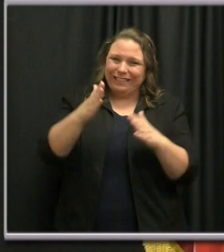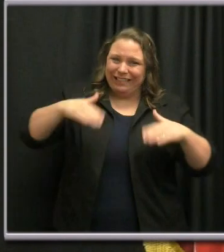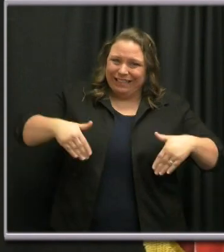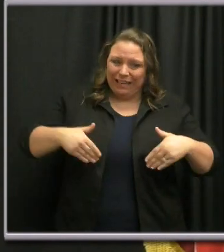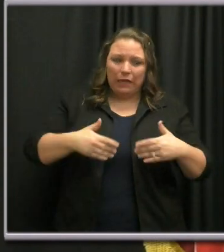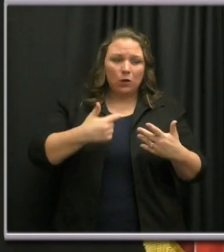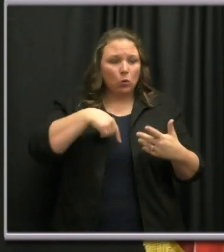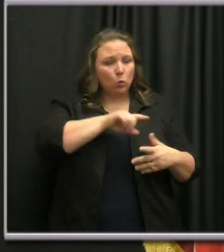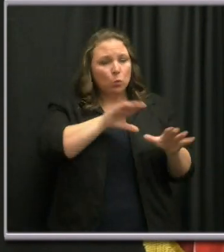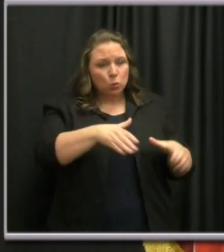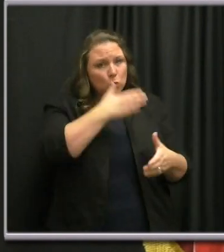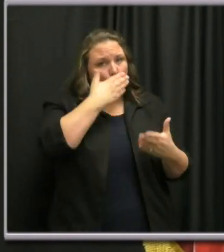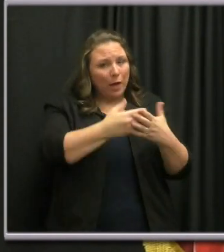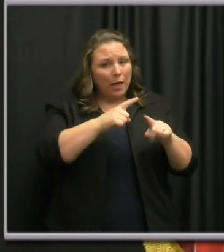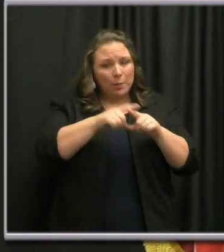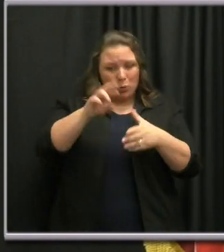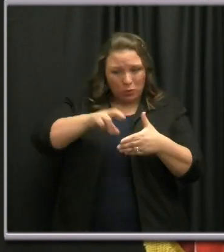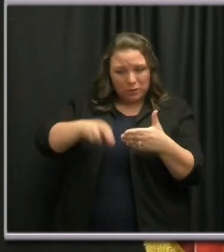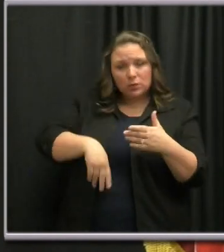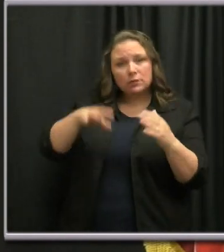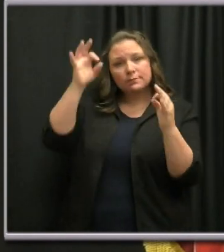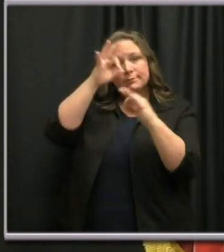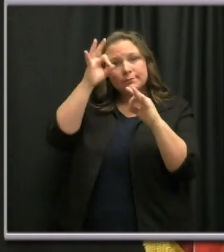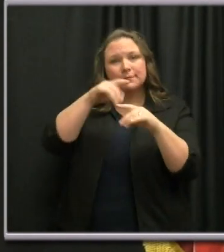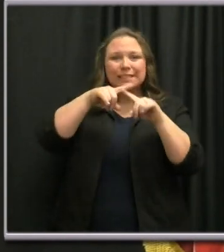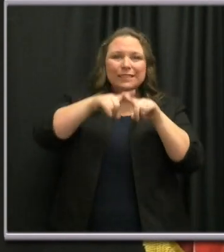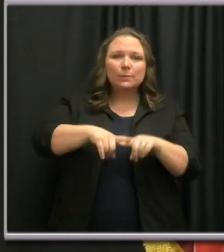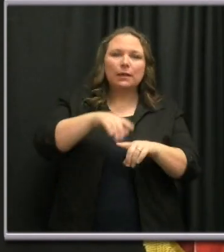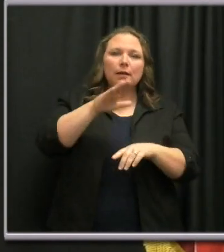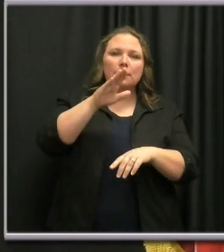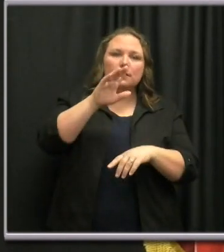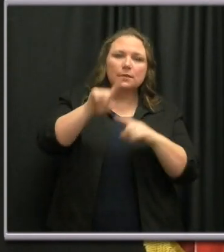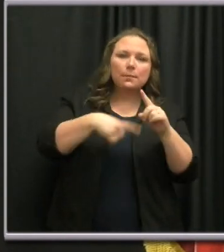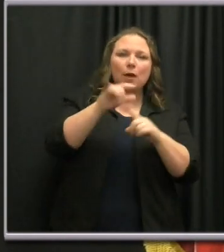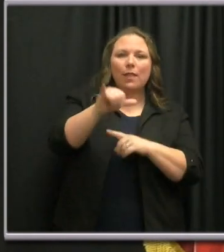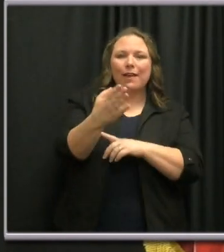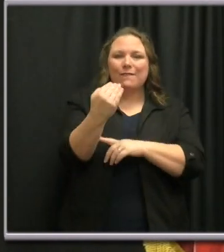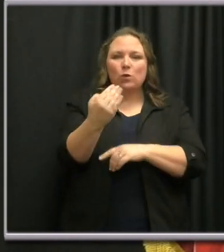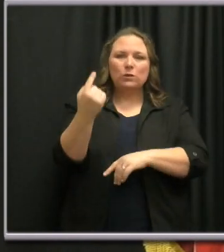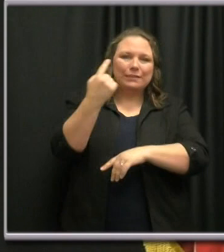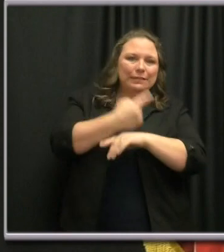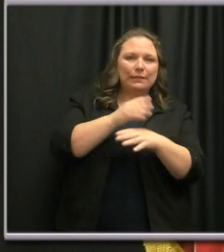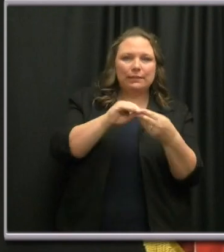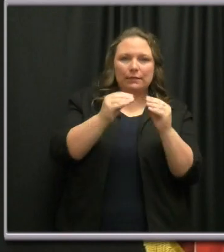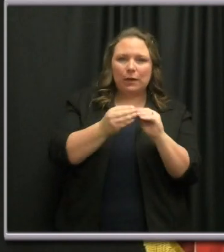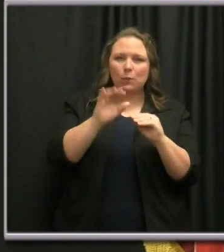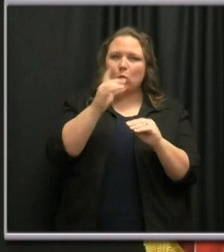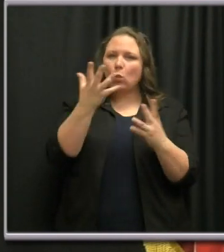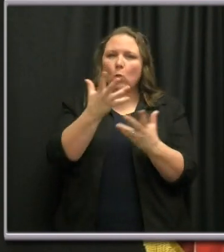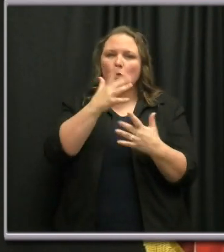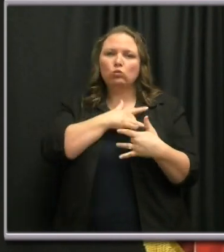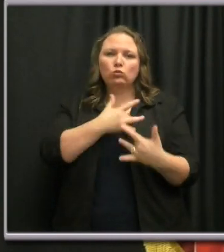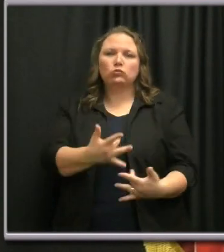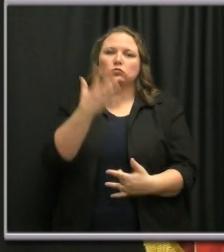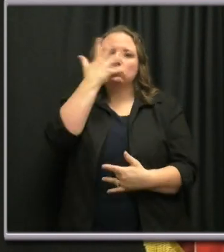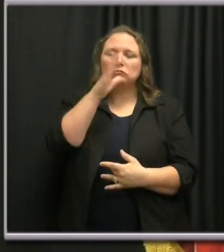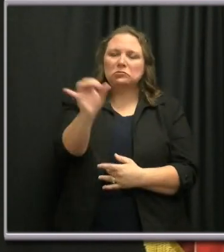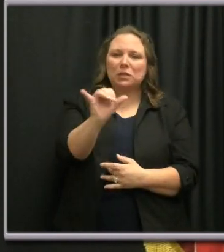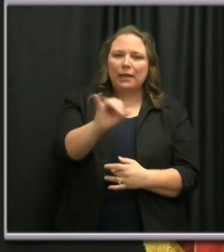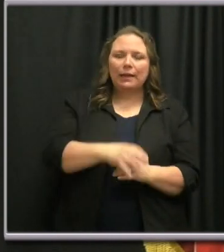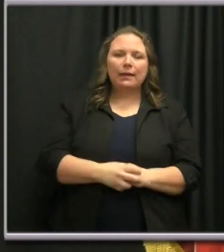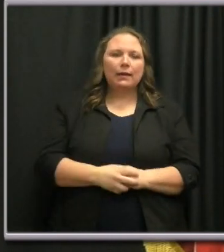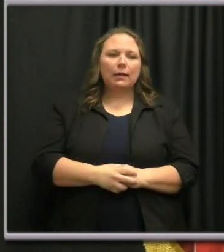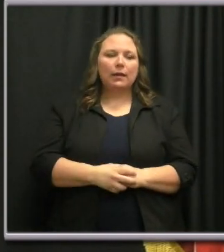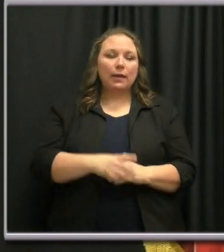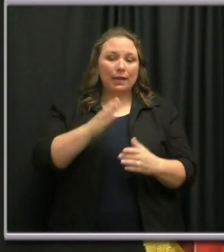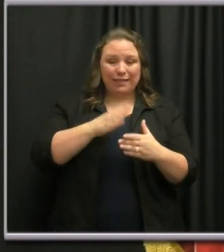going to be heavily determined by the 14-day number. What is the trend on the 14 days? We're still, what is that at